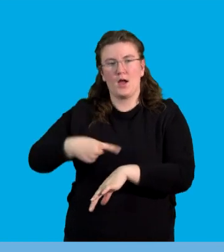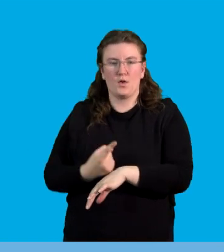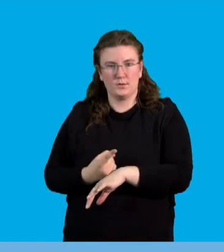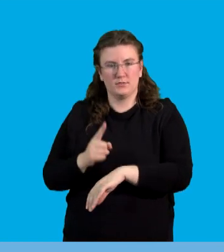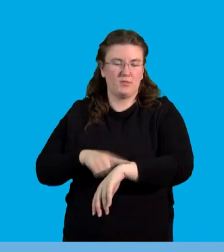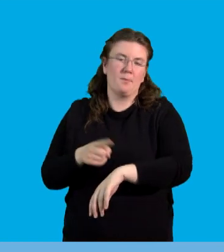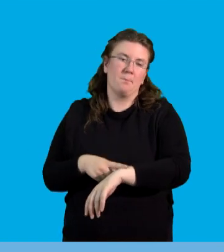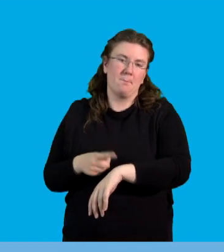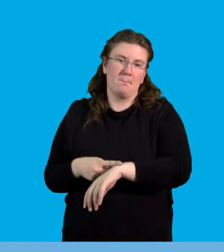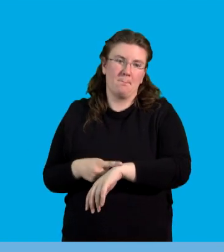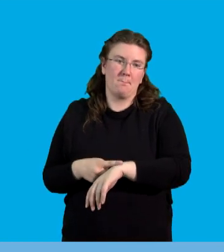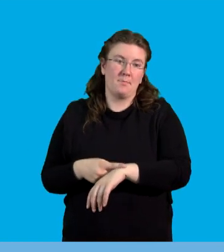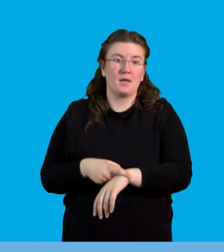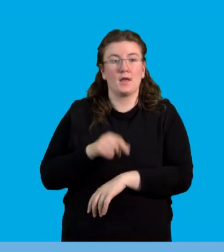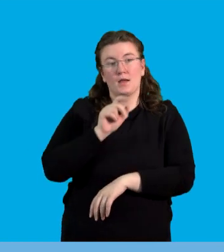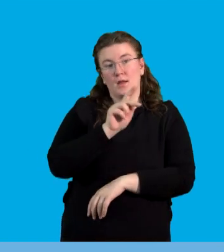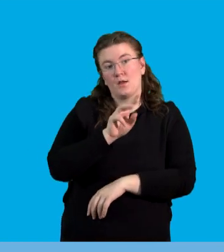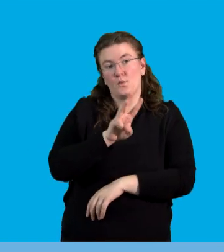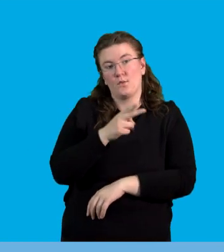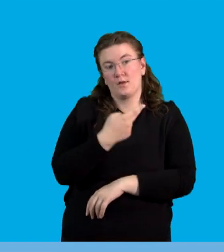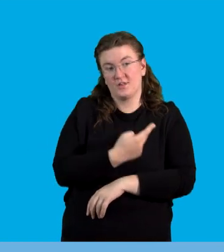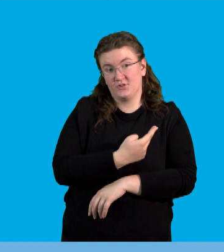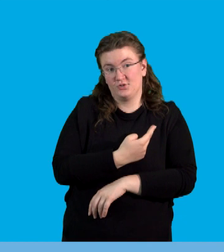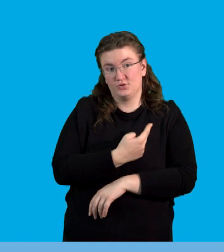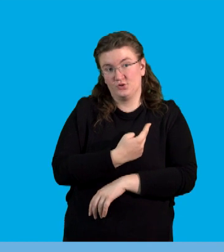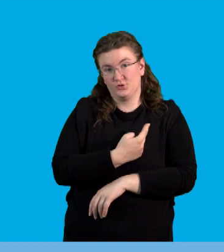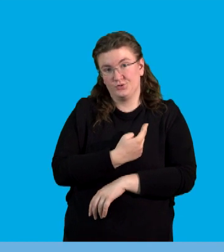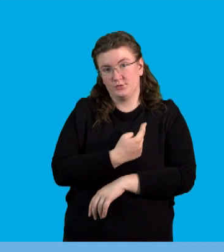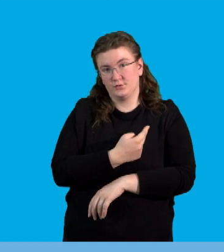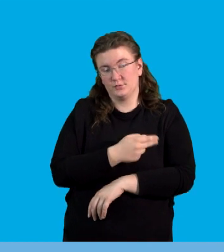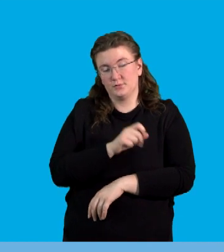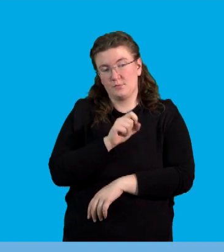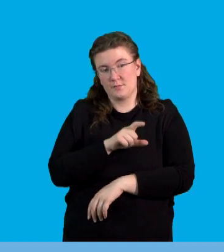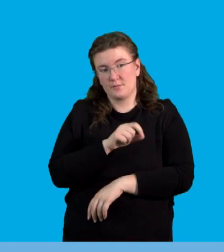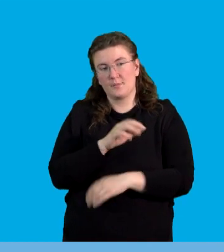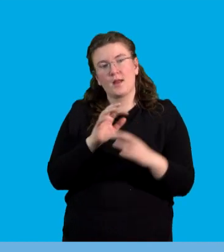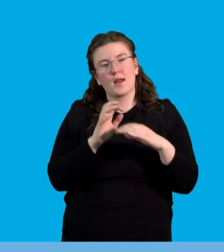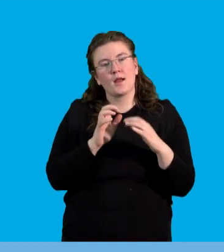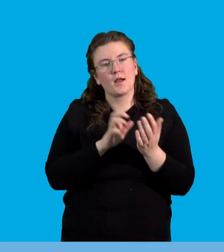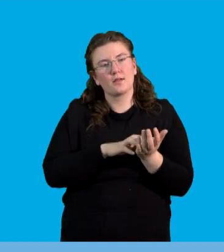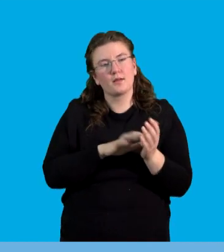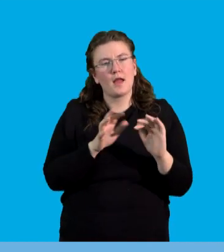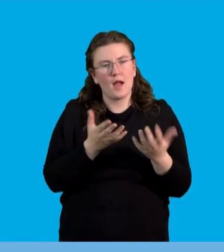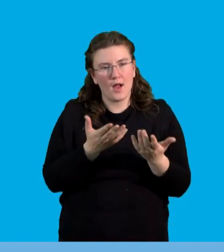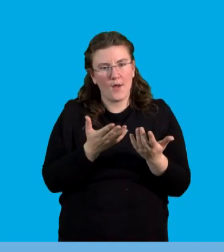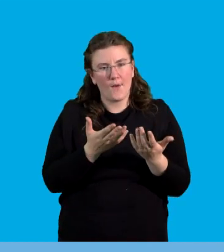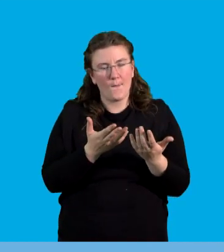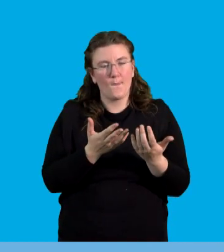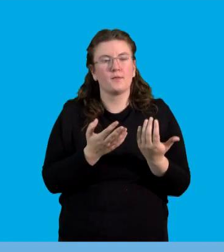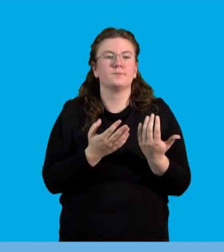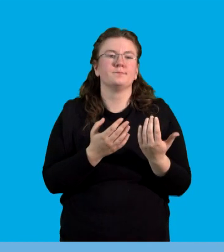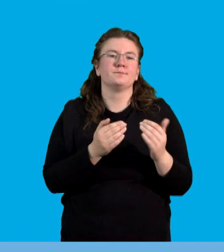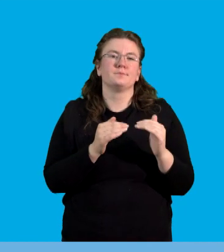time in this case. So the number of kilowatt an hour is going to be calculated by using